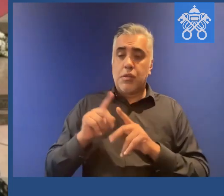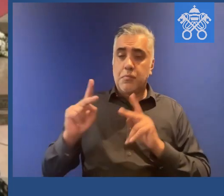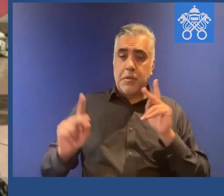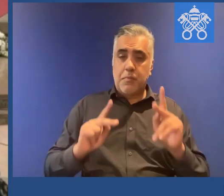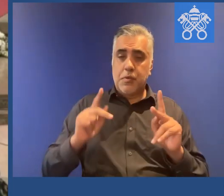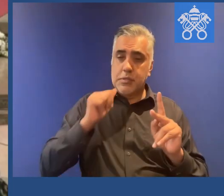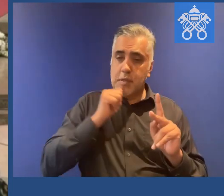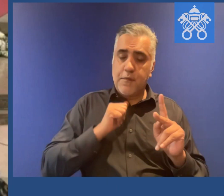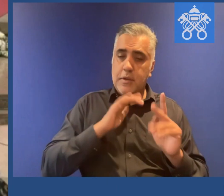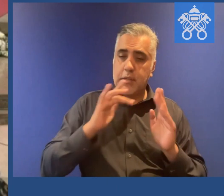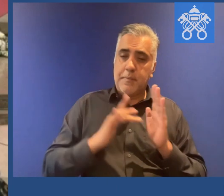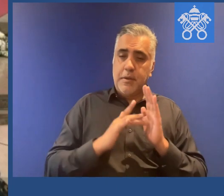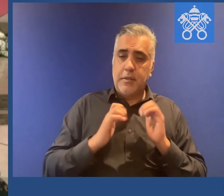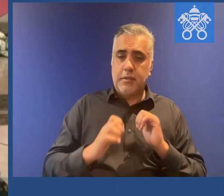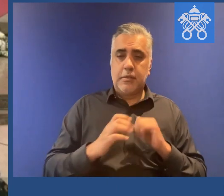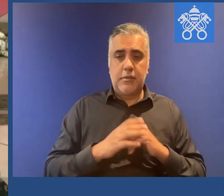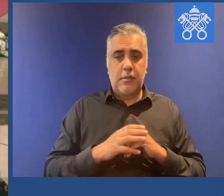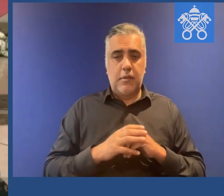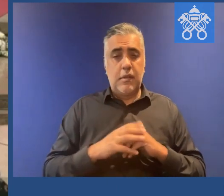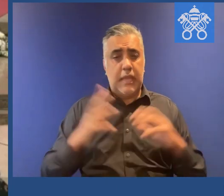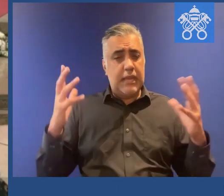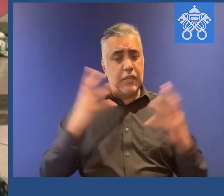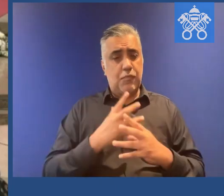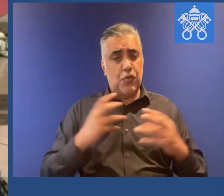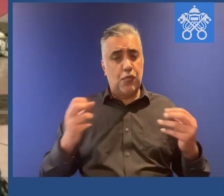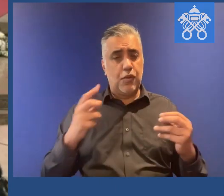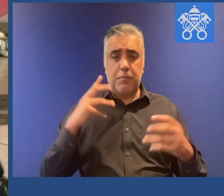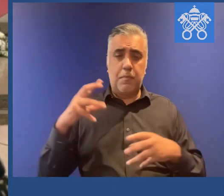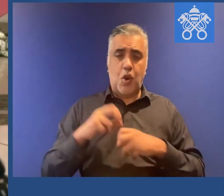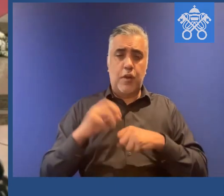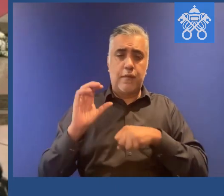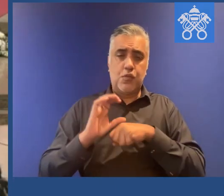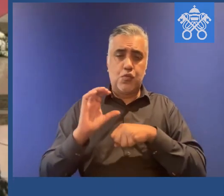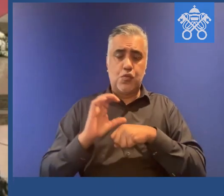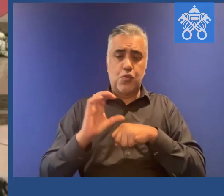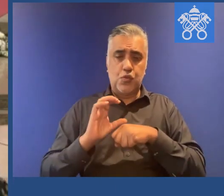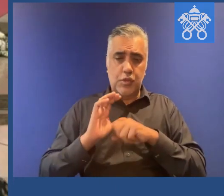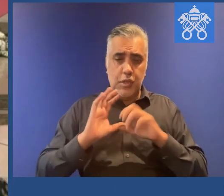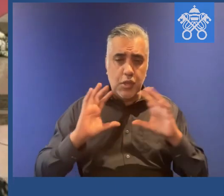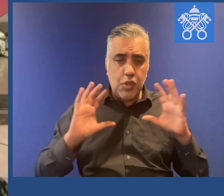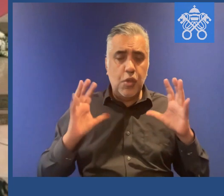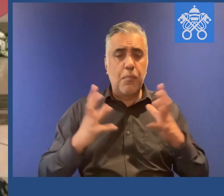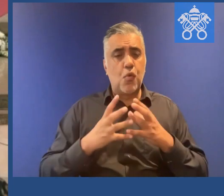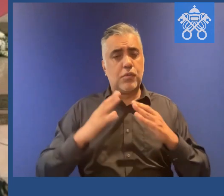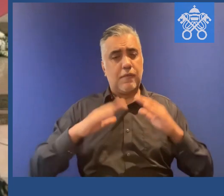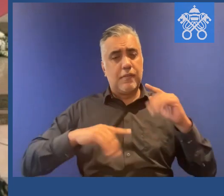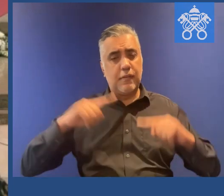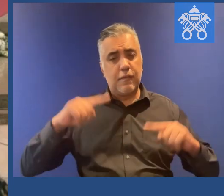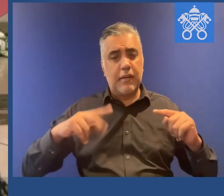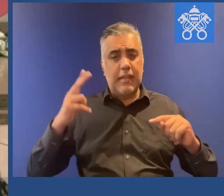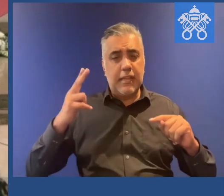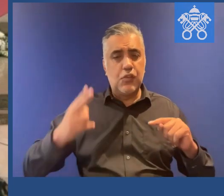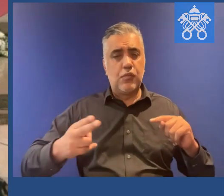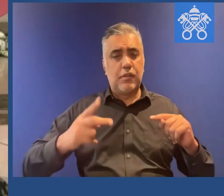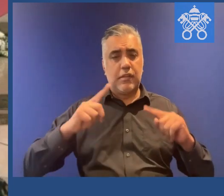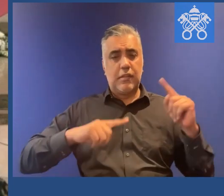all peoples suffering in the Middle East. It is beautiful to be part of a church composed of different histories and